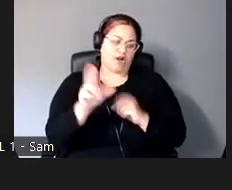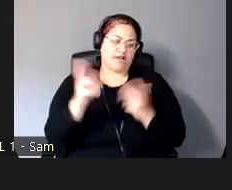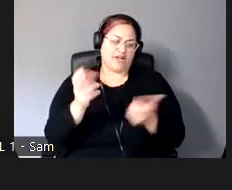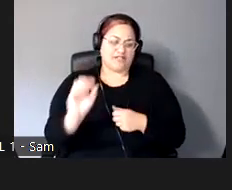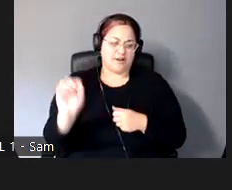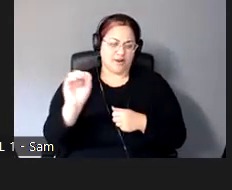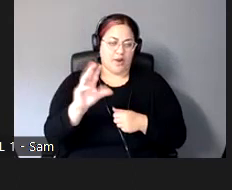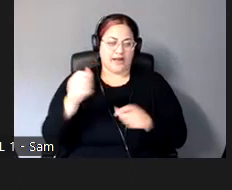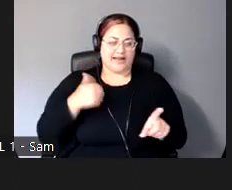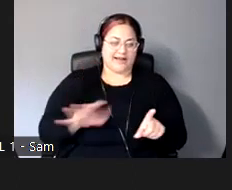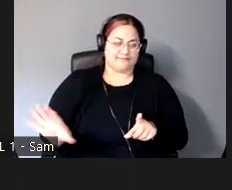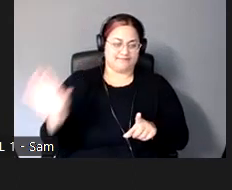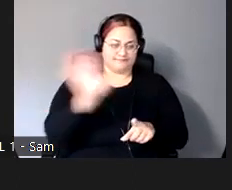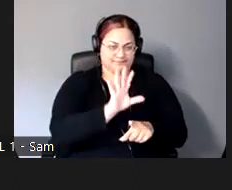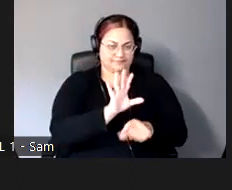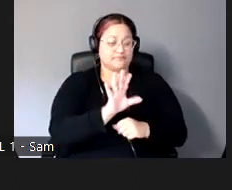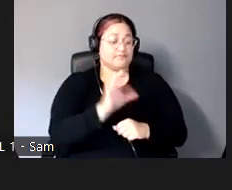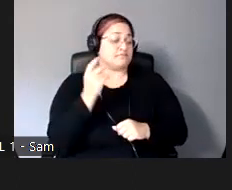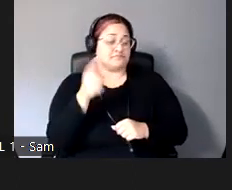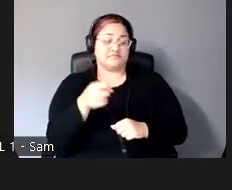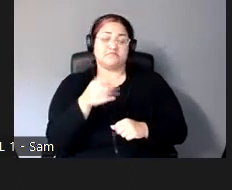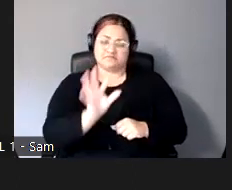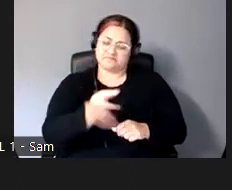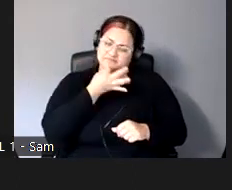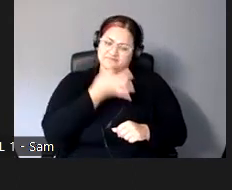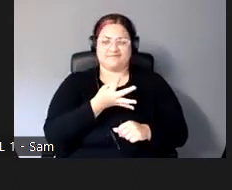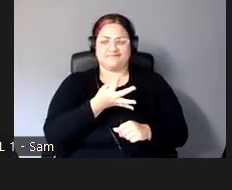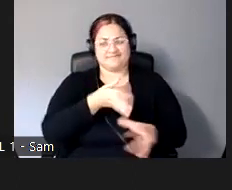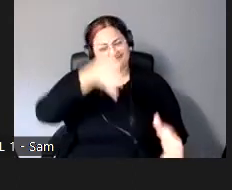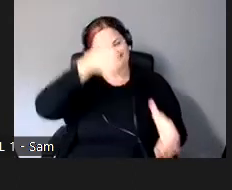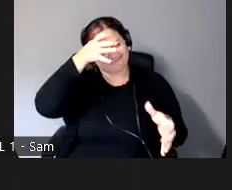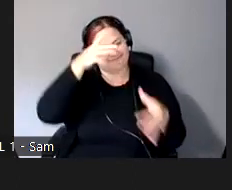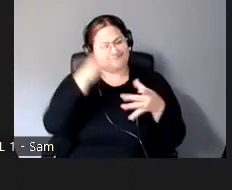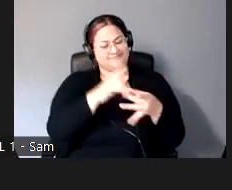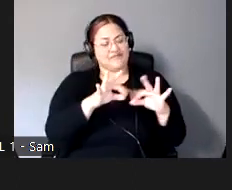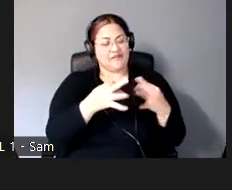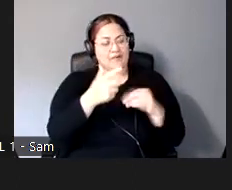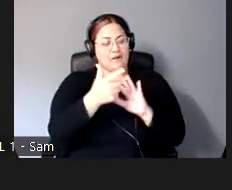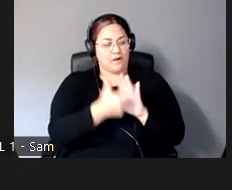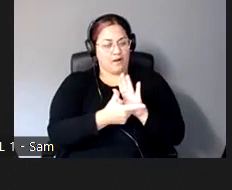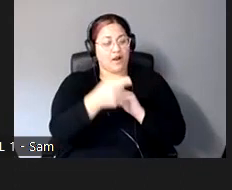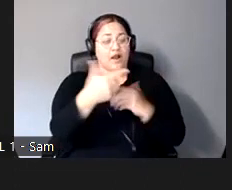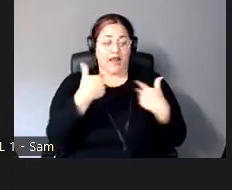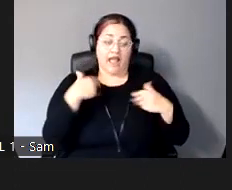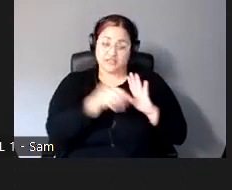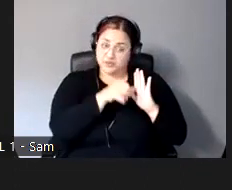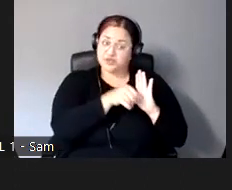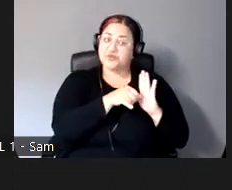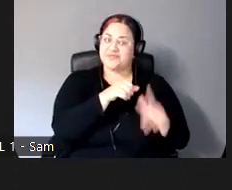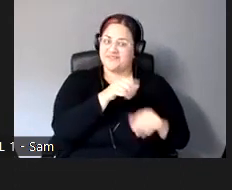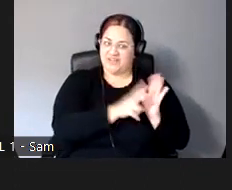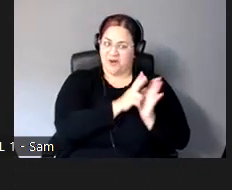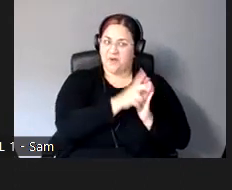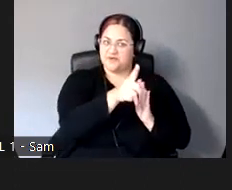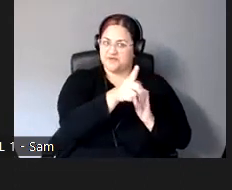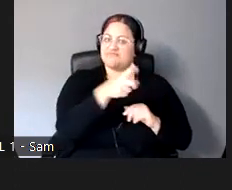media programs. He has been on YouTube. They have YouTube channels where he does a lot of education and outreach. So we are so pleased to have Andrew